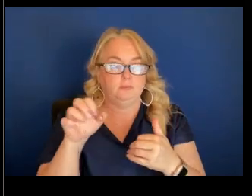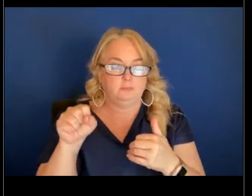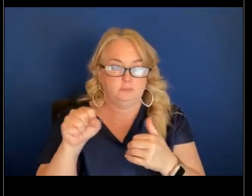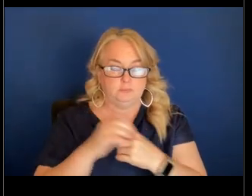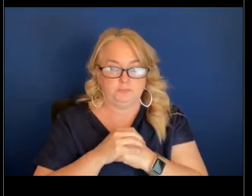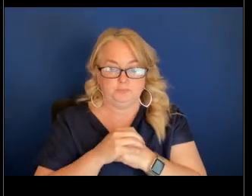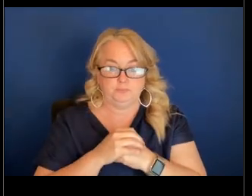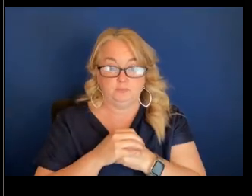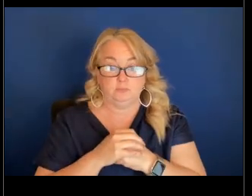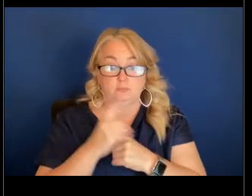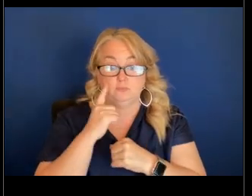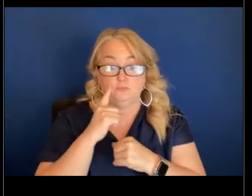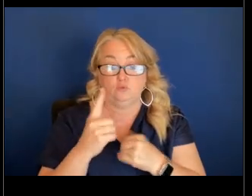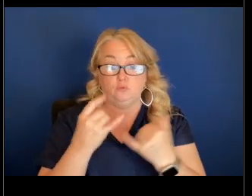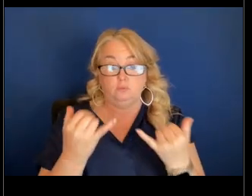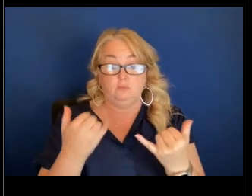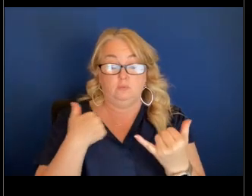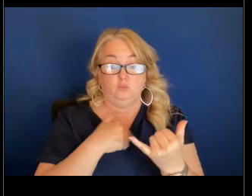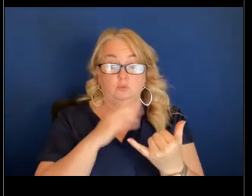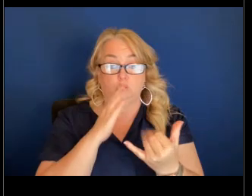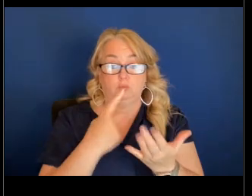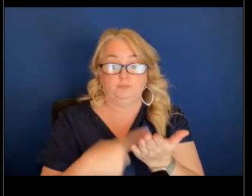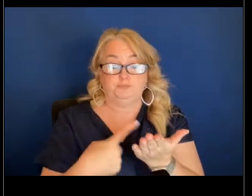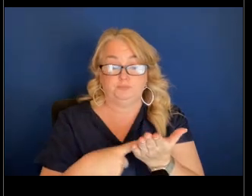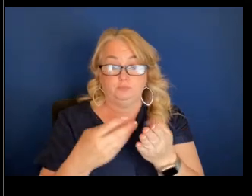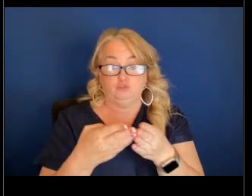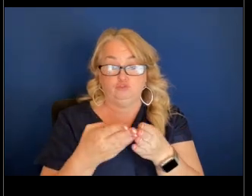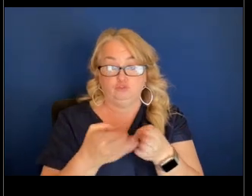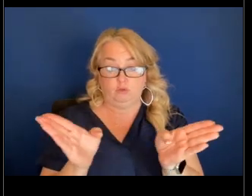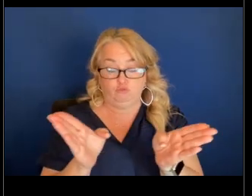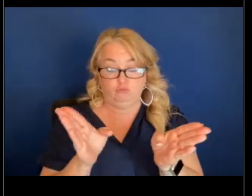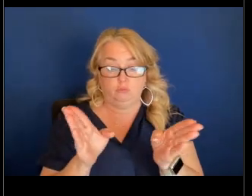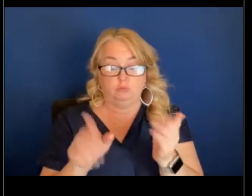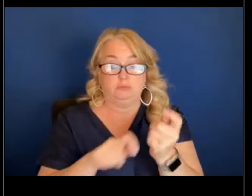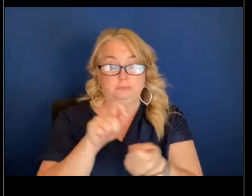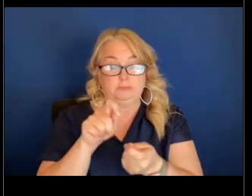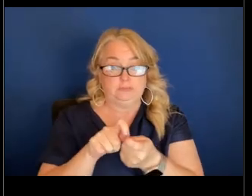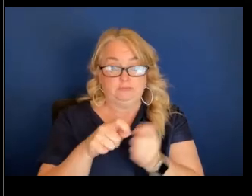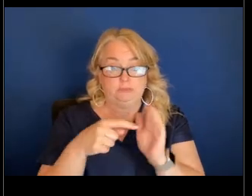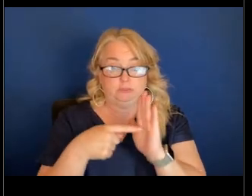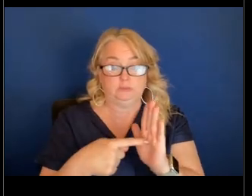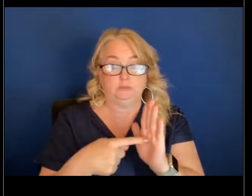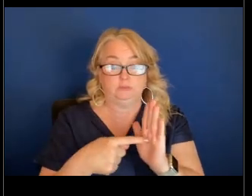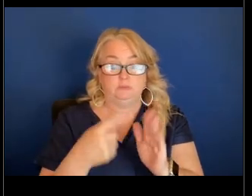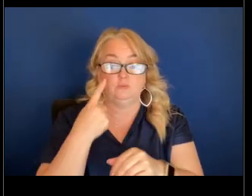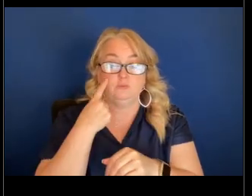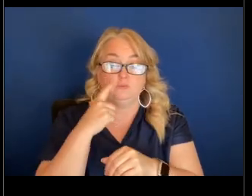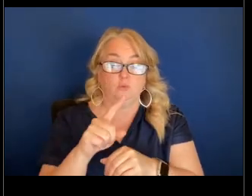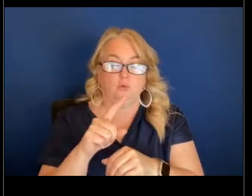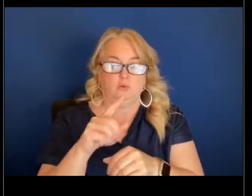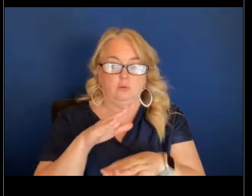In this topic, we will cover general specifications for on-site